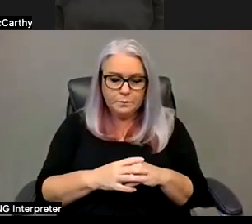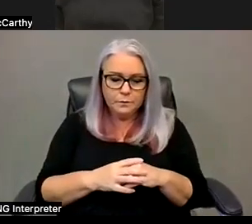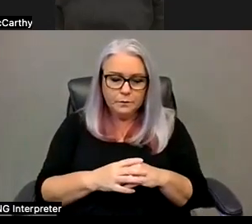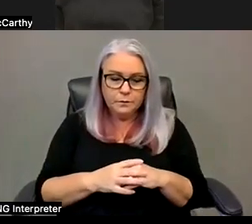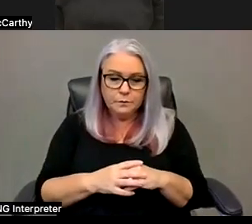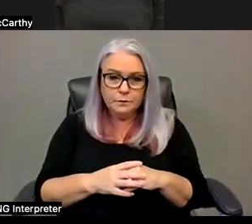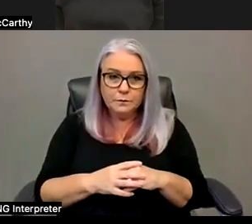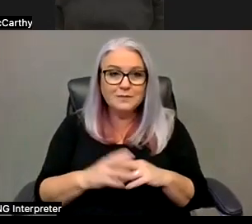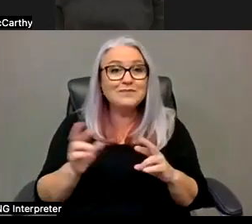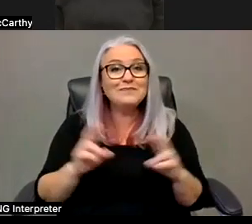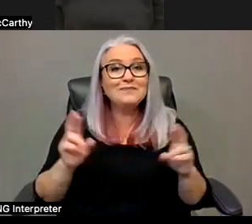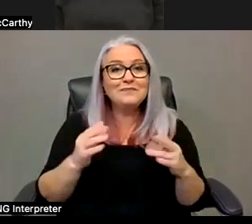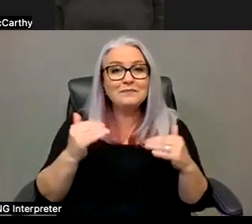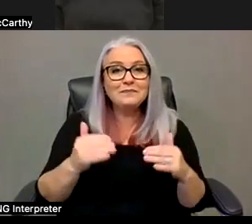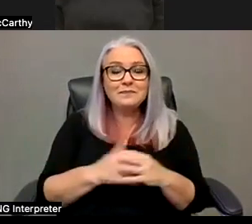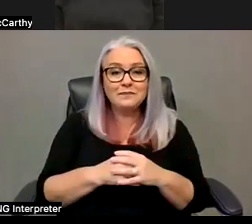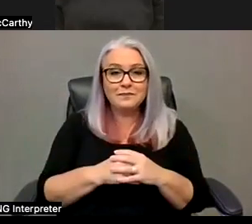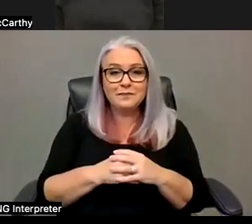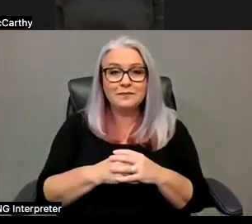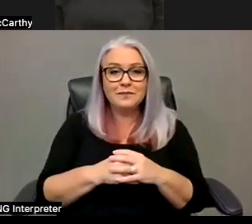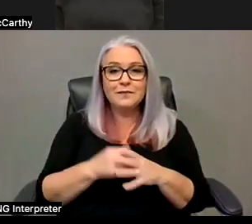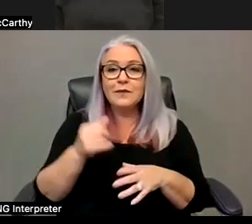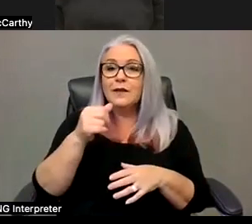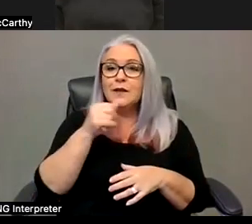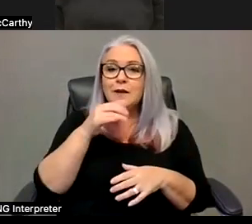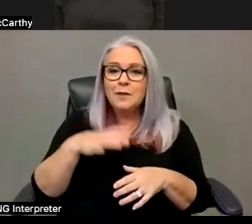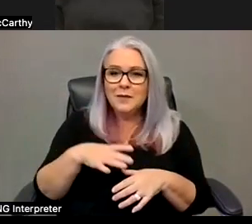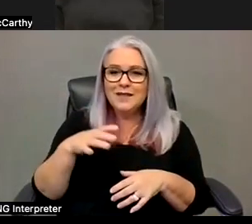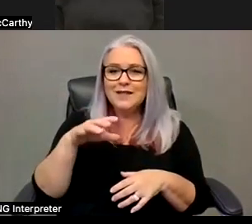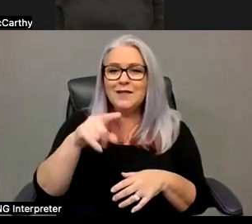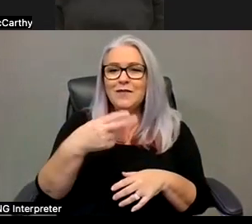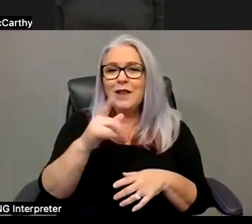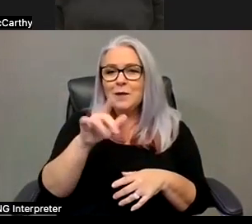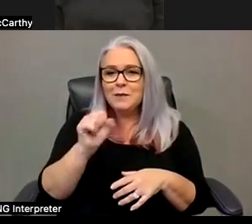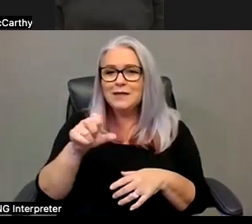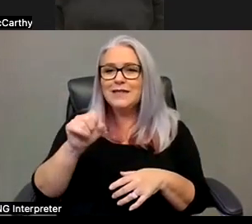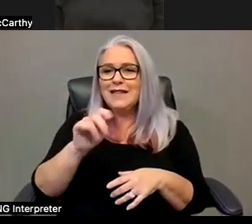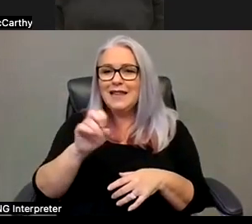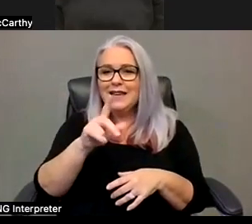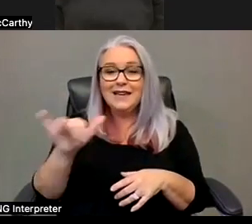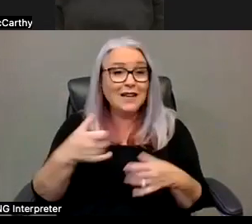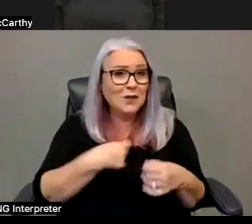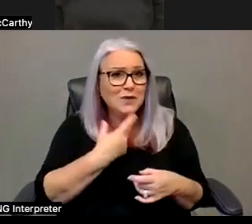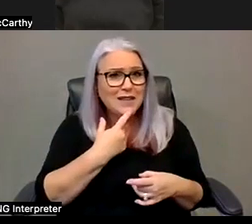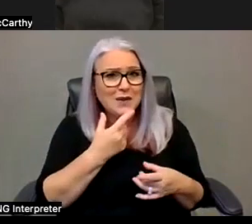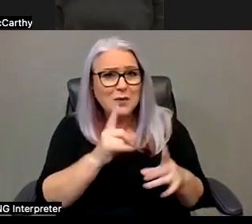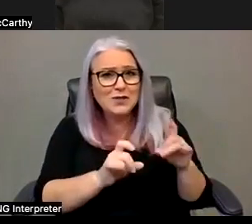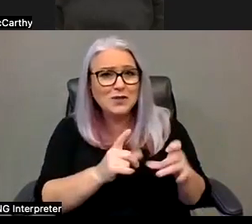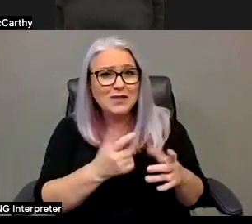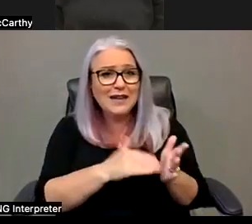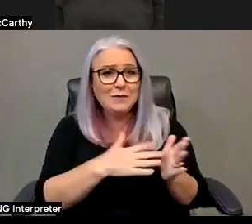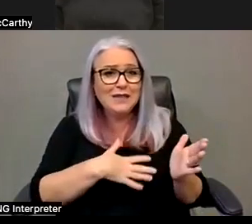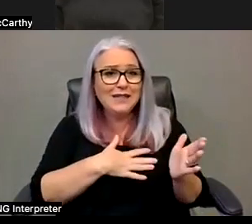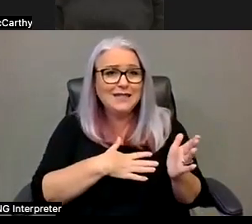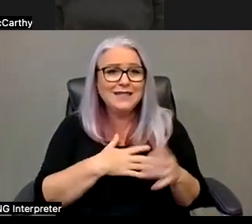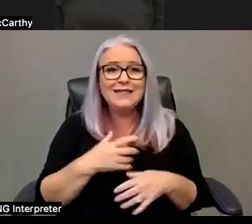Ready? Okay, Ms. Phillips-Staley, it is now your turn. Repeat the question, please. I just want to. Yeah, would you like me